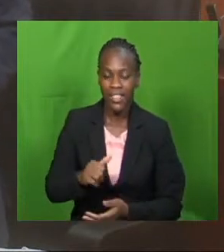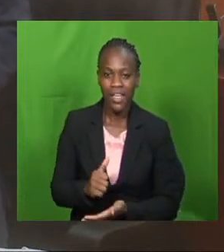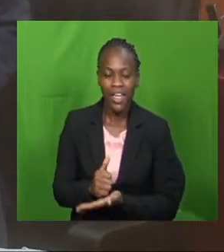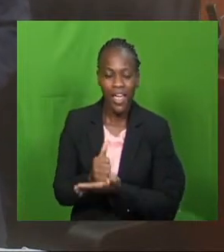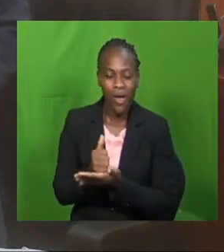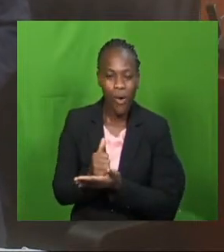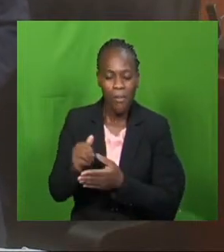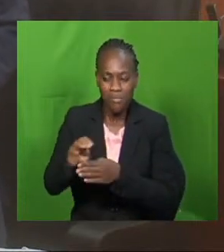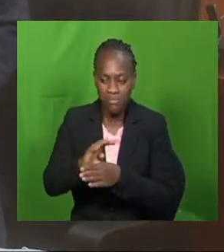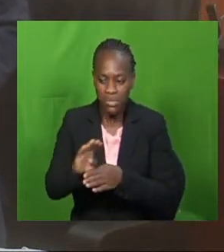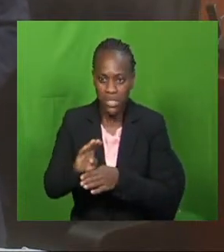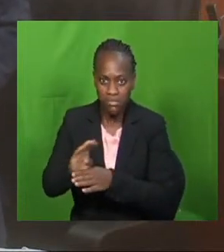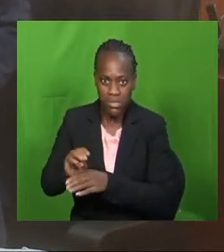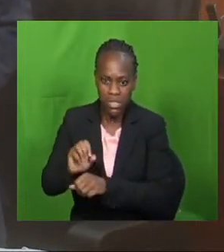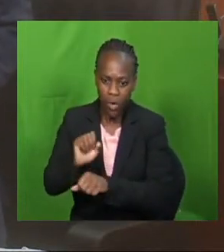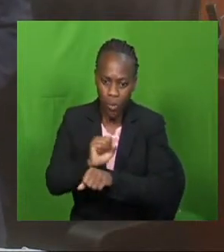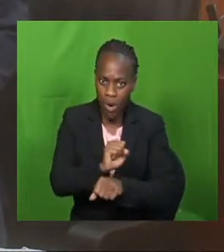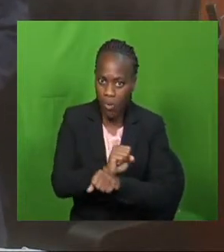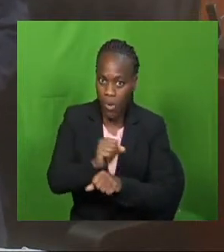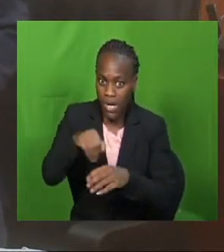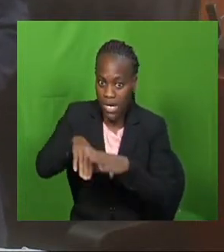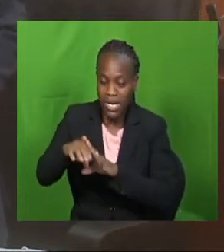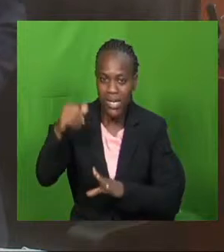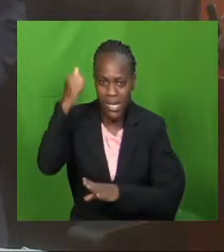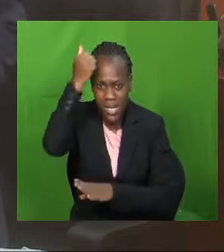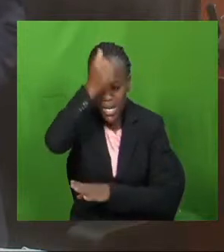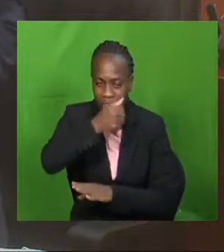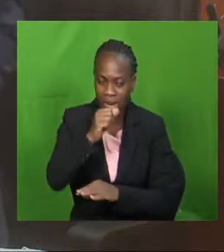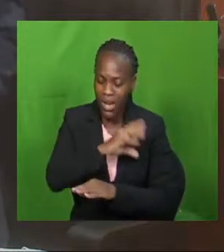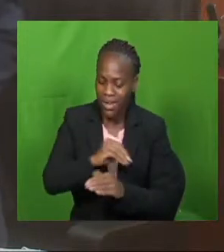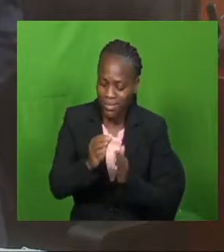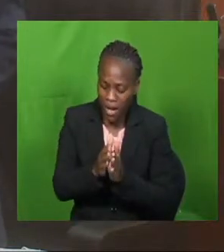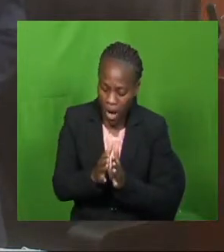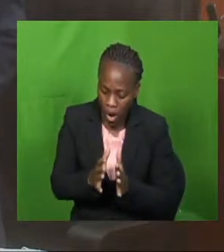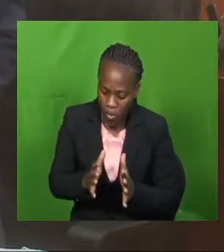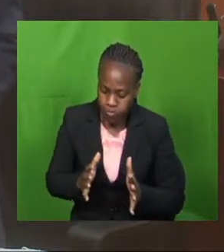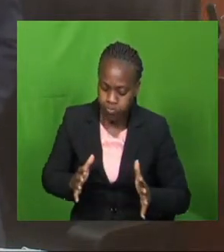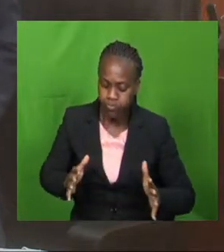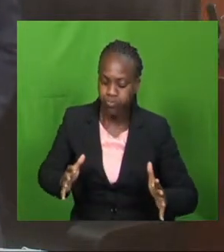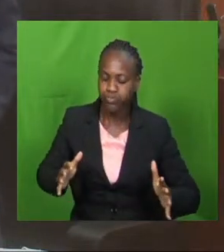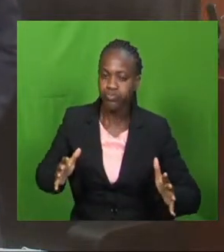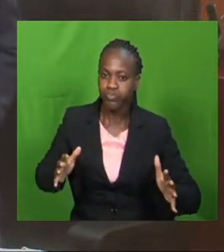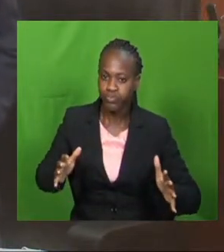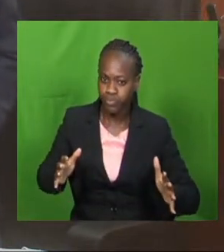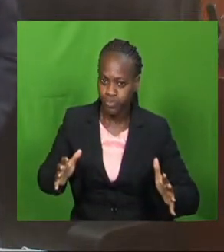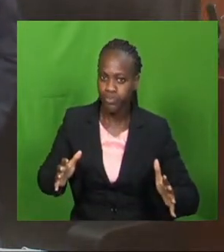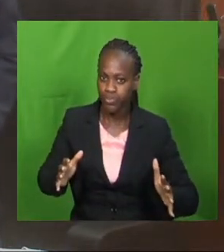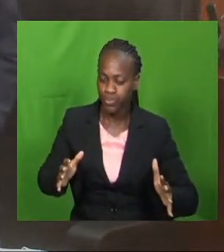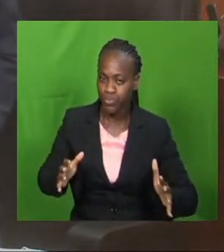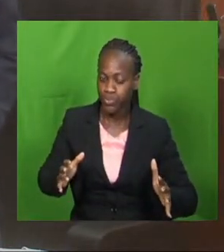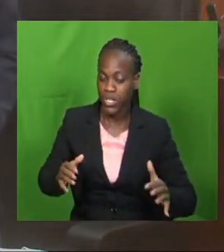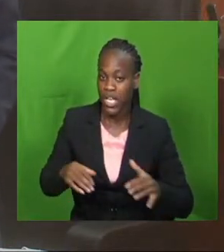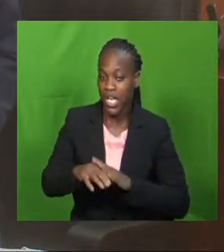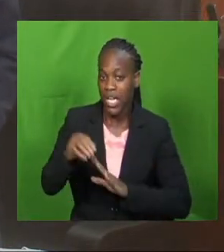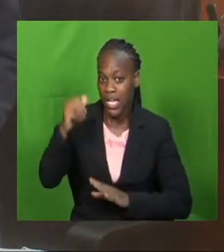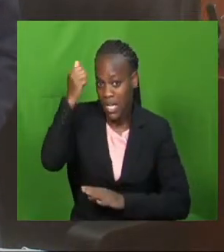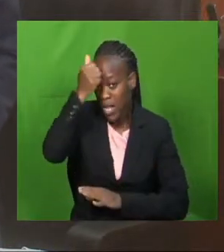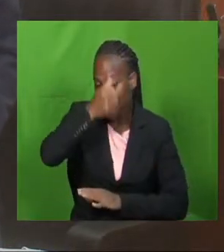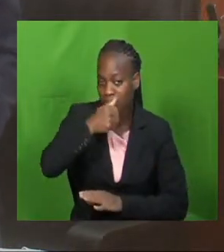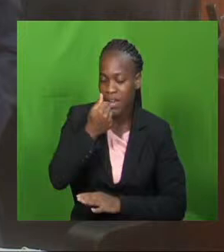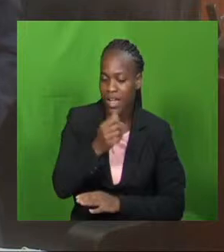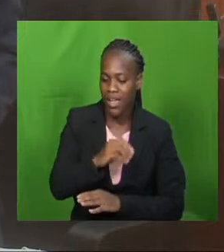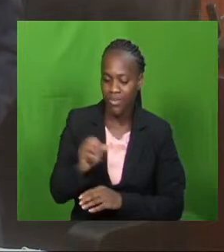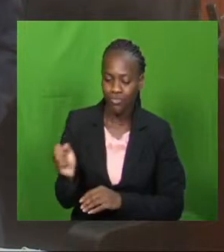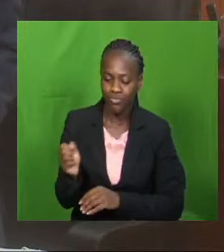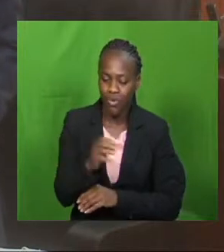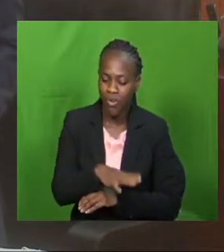and benefit from the expanded African market, expanded market basis, especially with the elimination of tariffs and